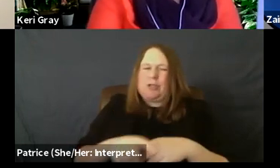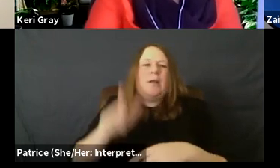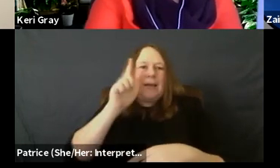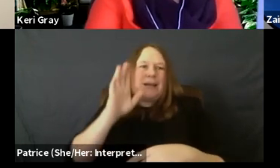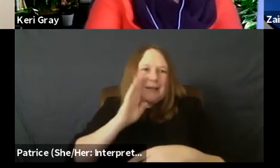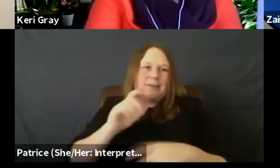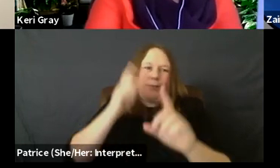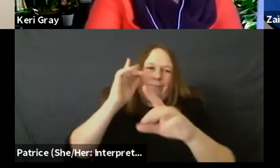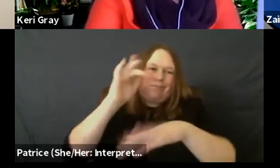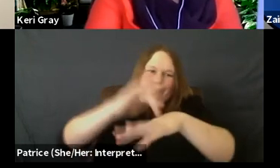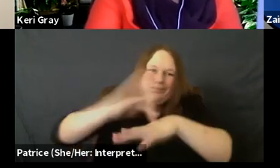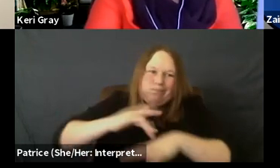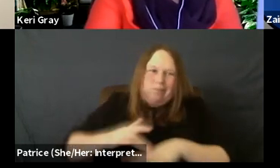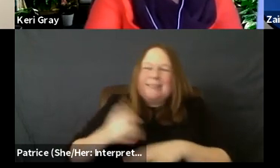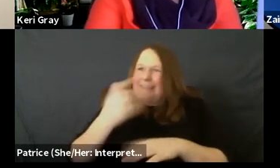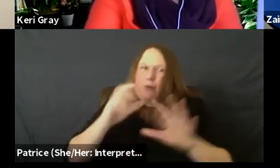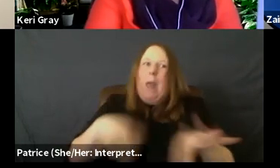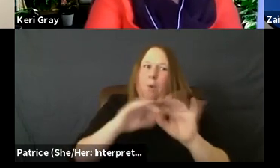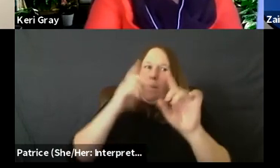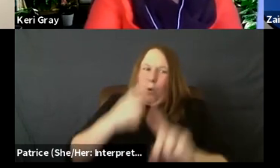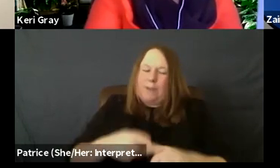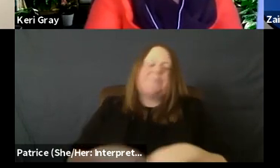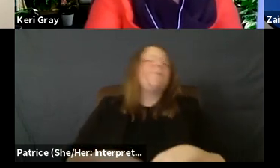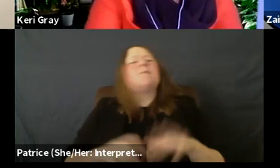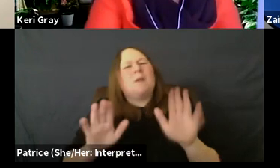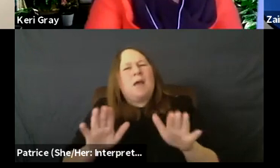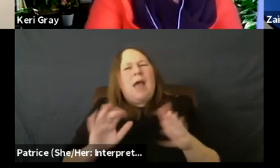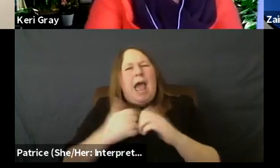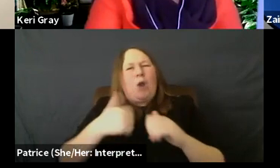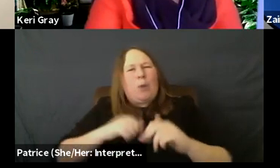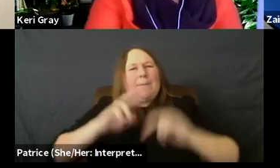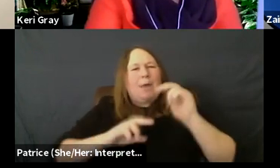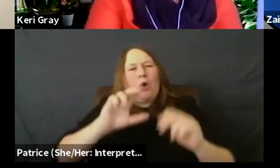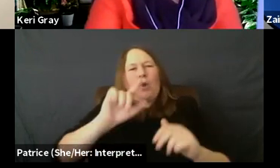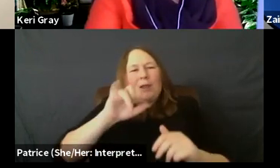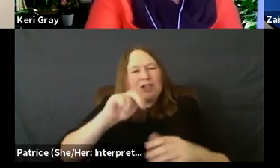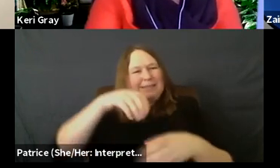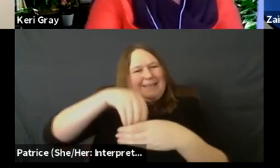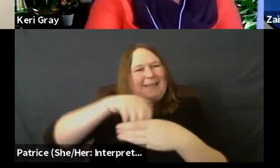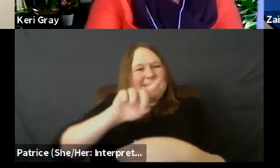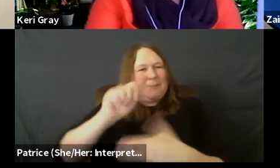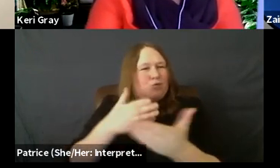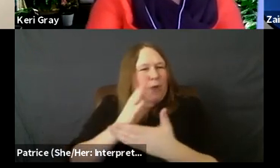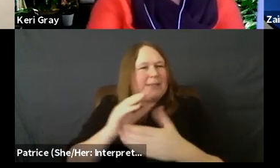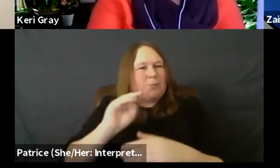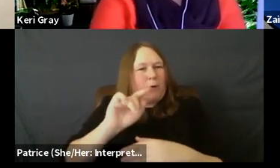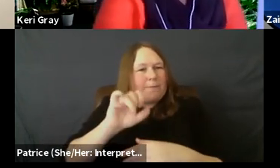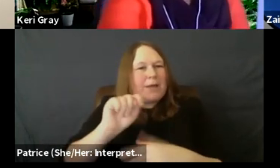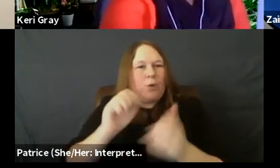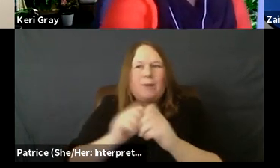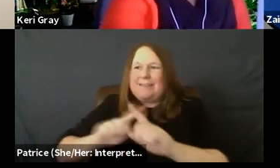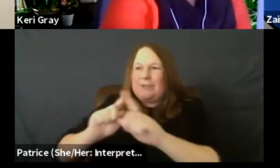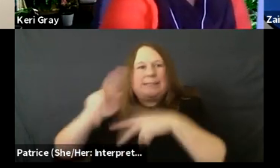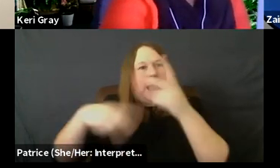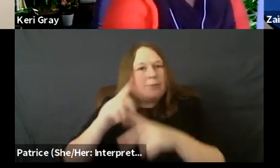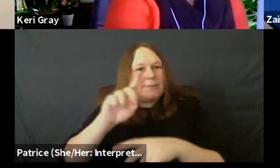number of important points out there. How do we build coalitions, I'd say, both within the disability rights movement between people with different kinds of